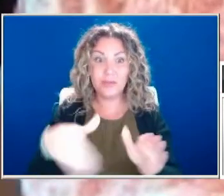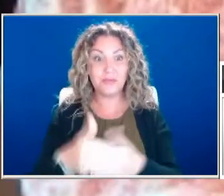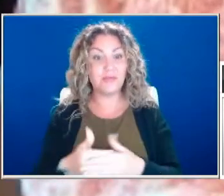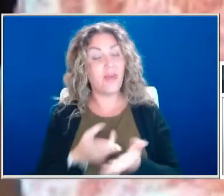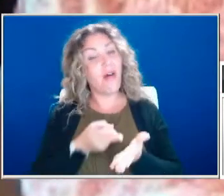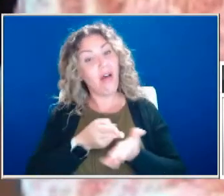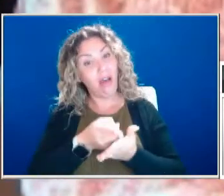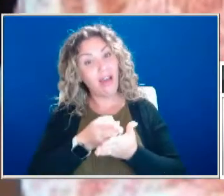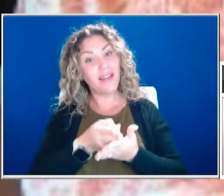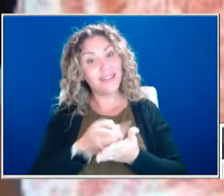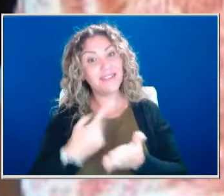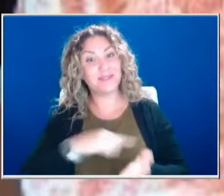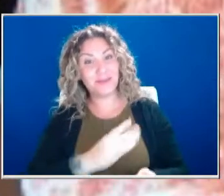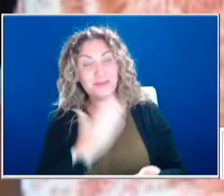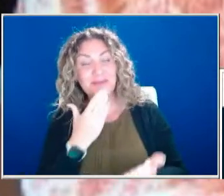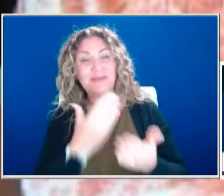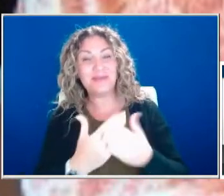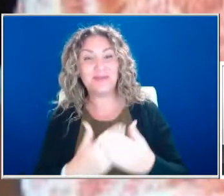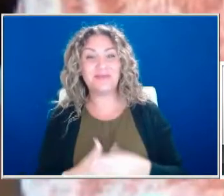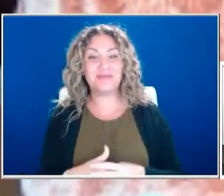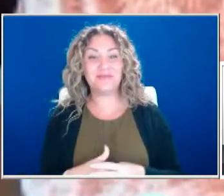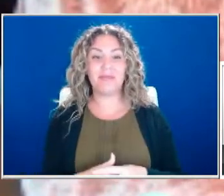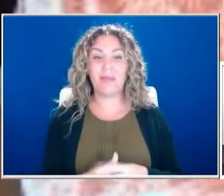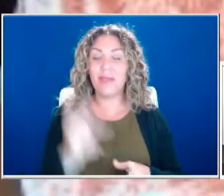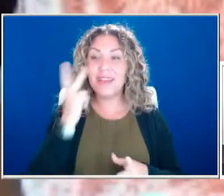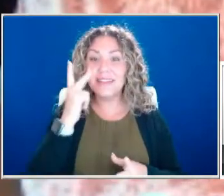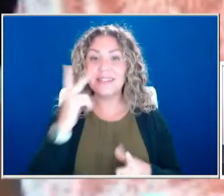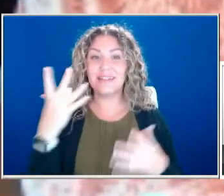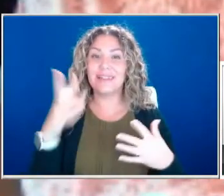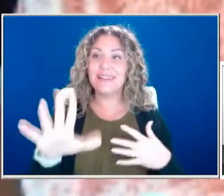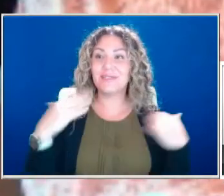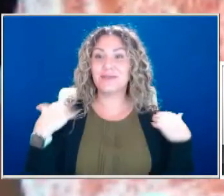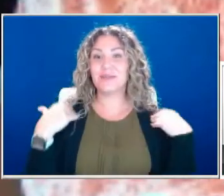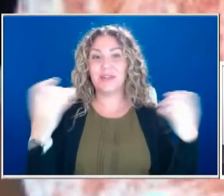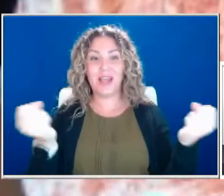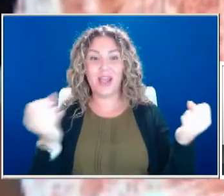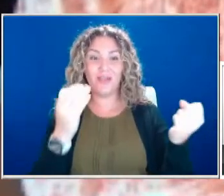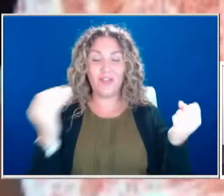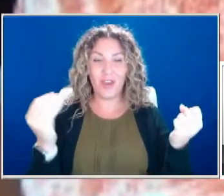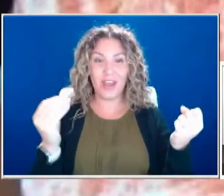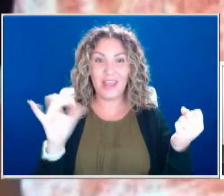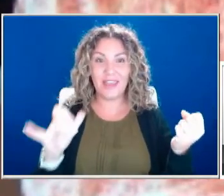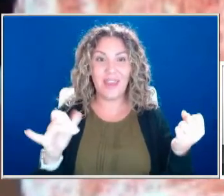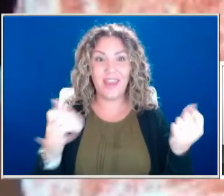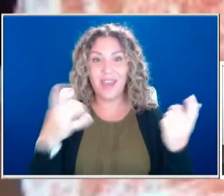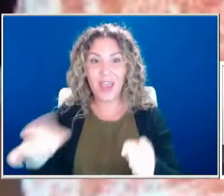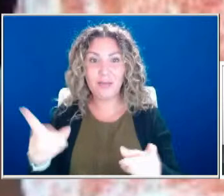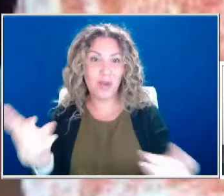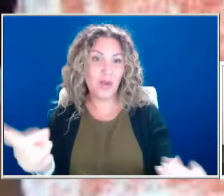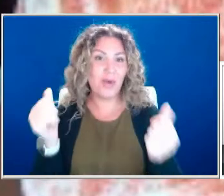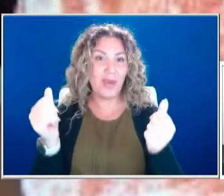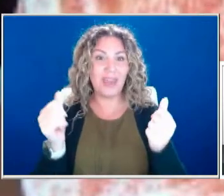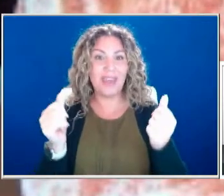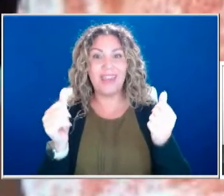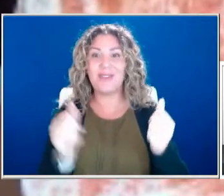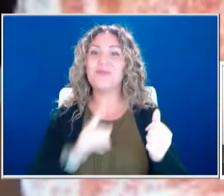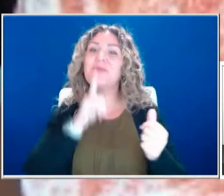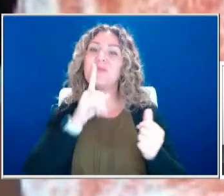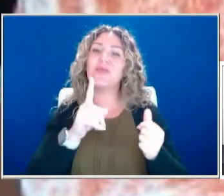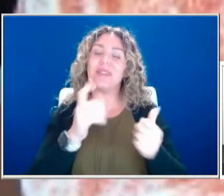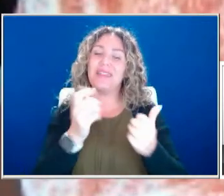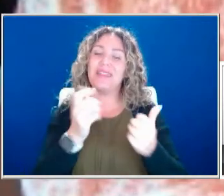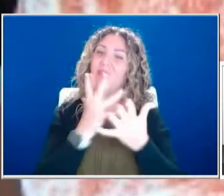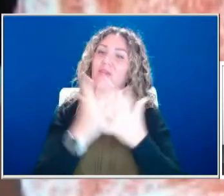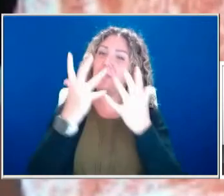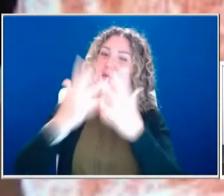Honestly, I think we're good. I mean, seeing his recovery, and the recovery has happened so quickly, has just, really made everything